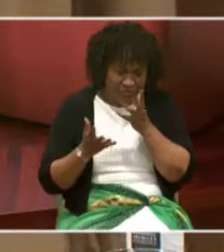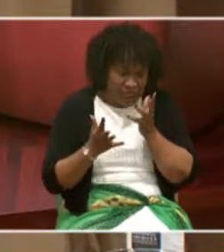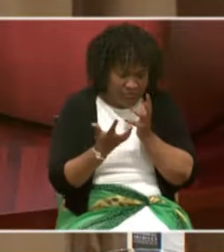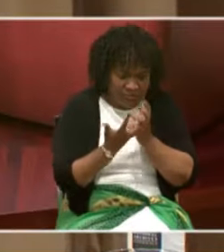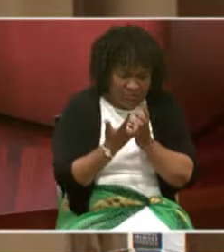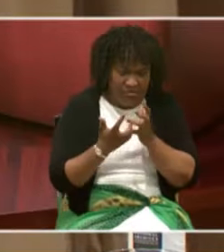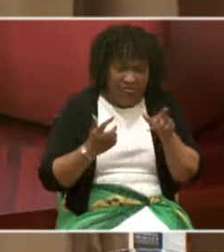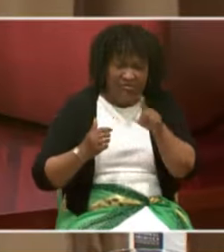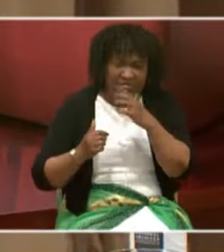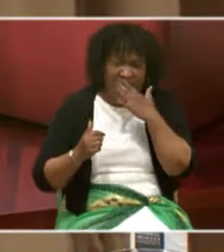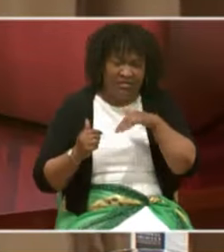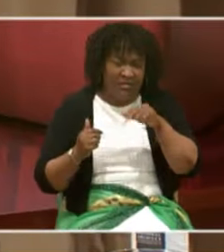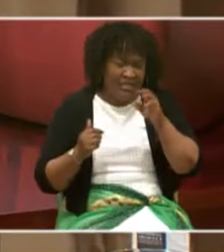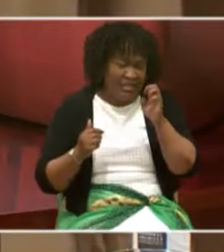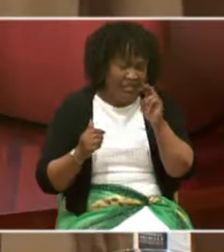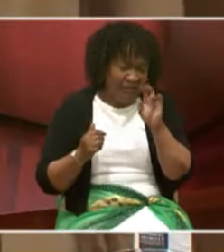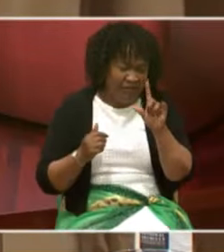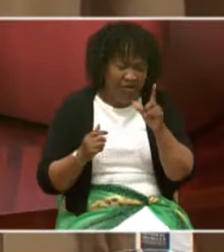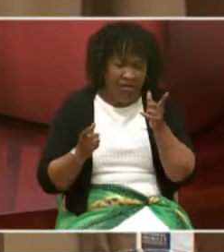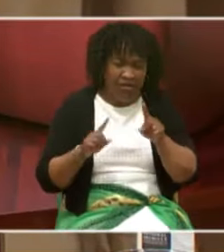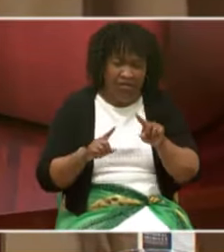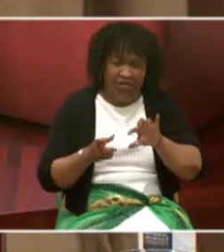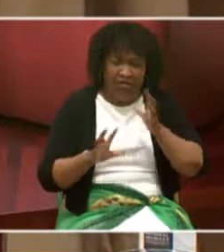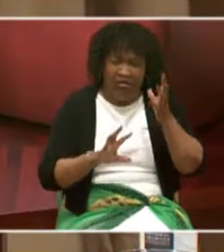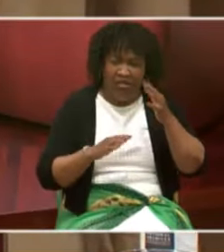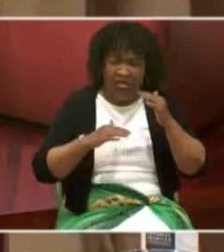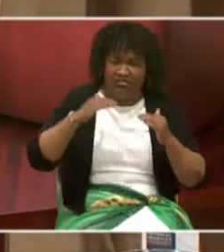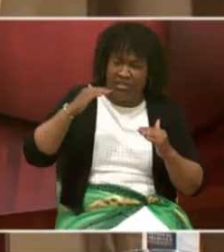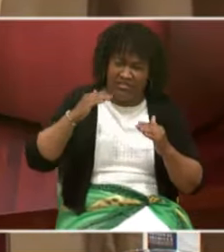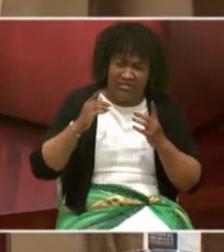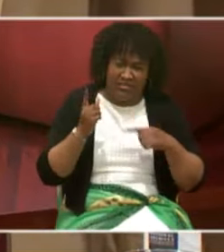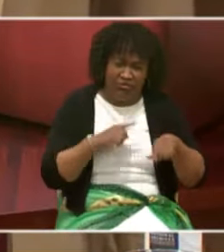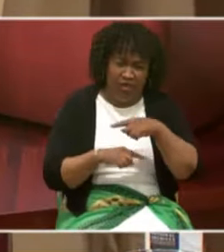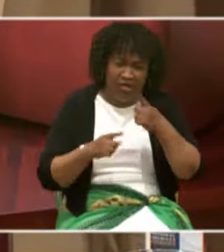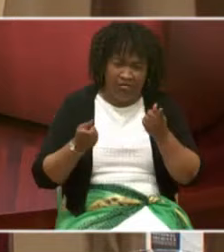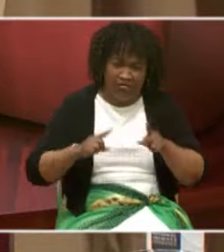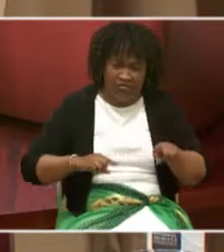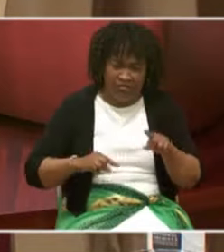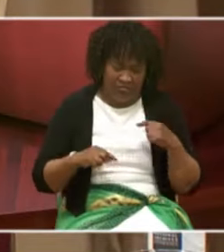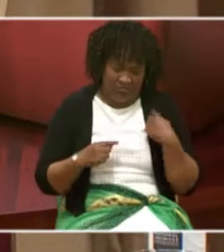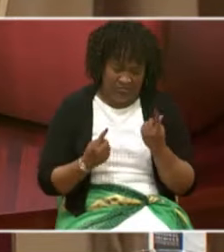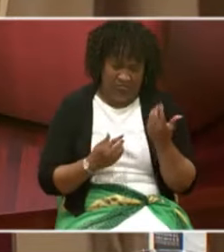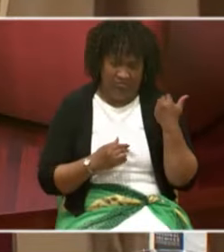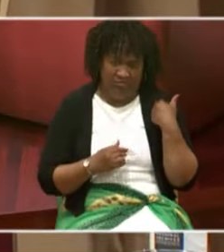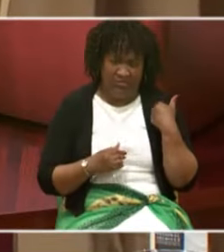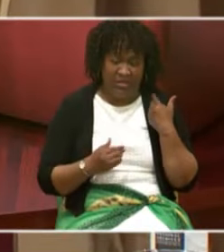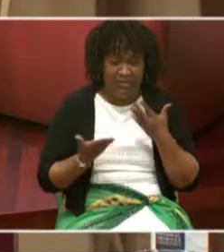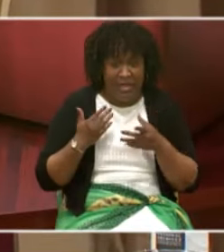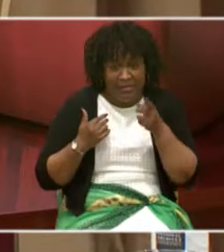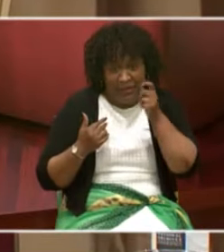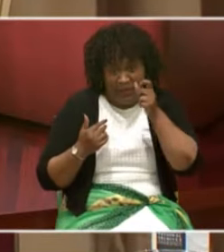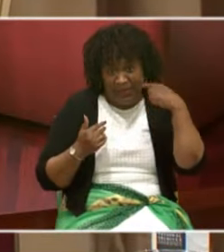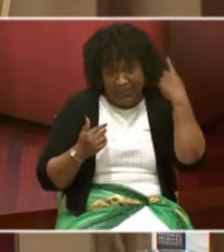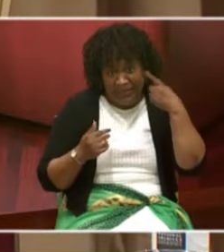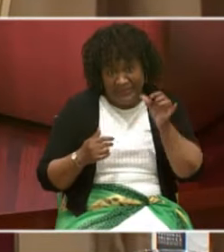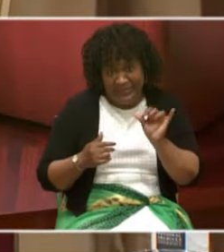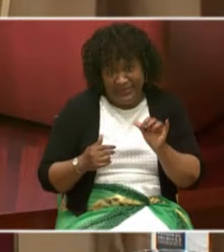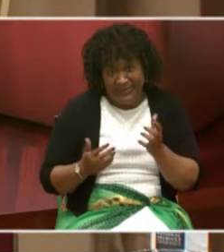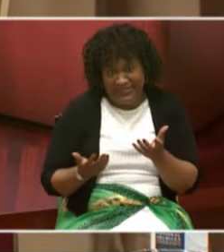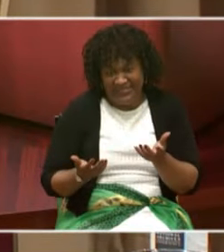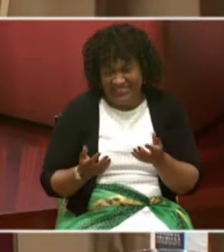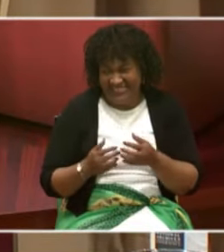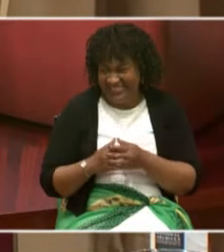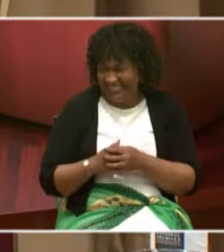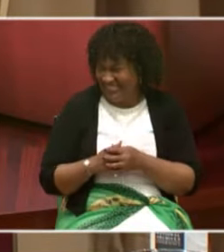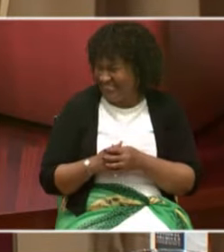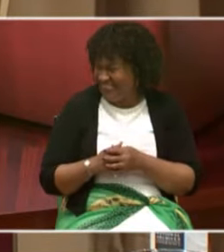ideological position from yours and as he progressed in life? Well, I first met Stokely. You know, he had been a student here at